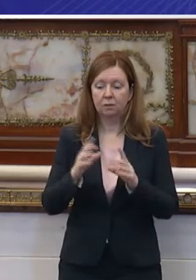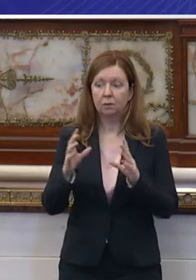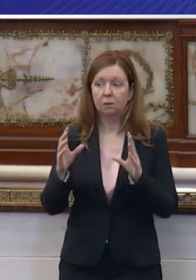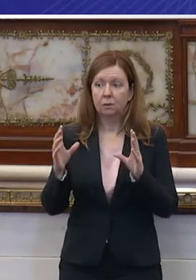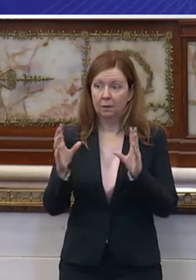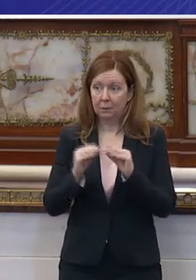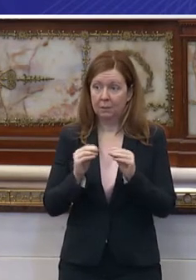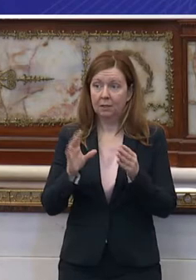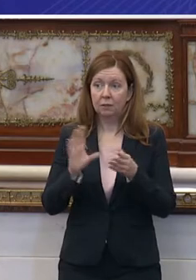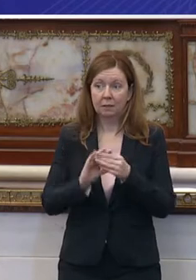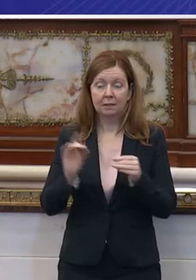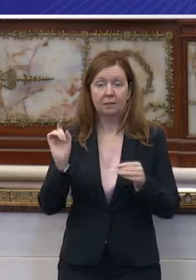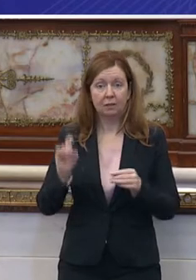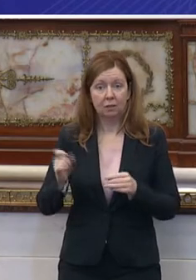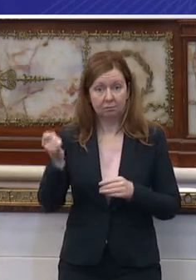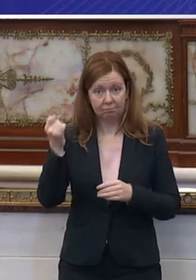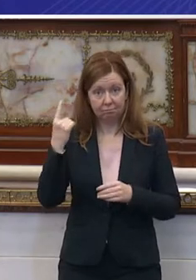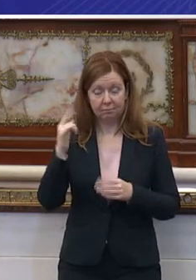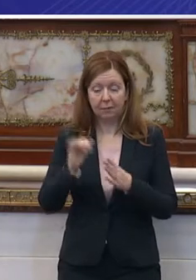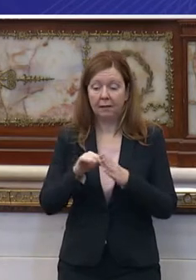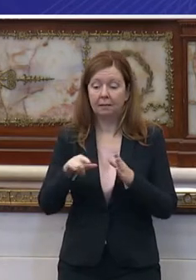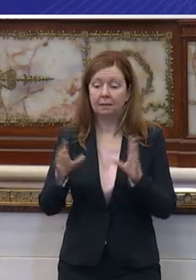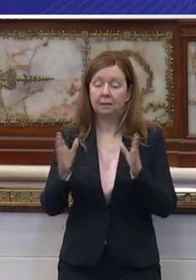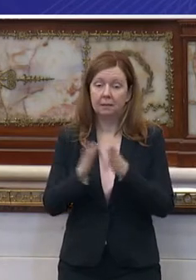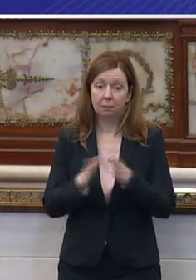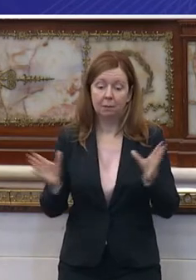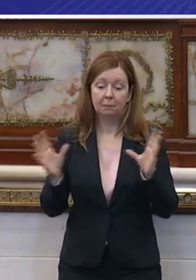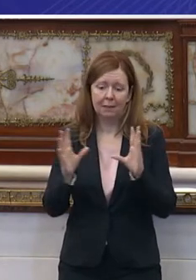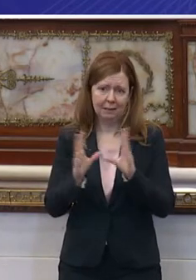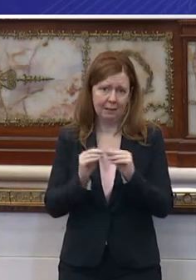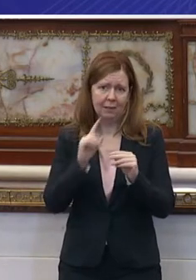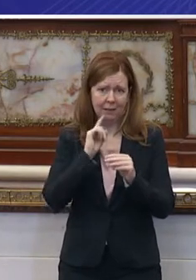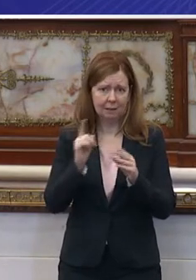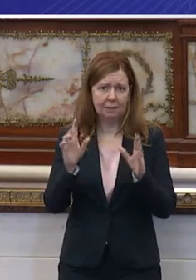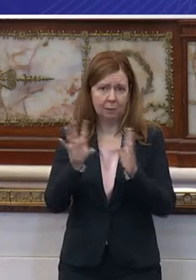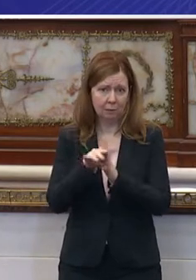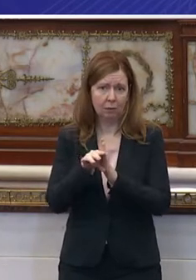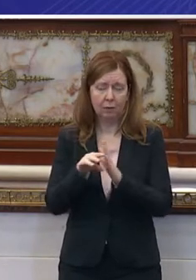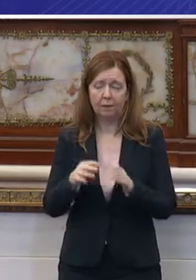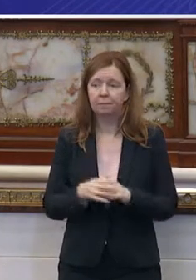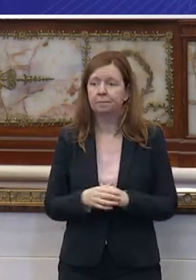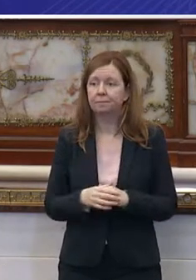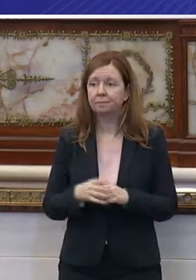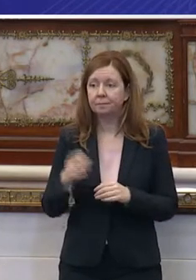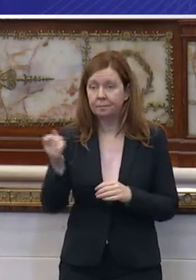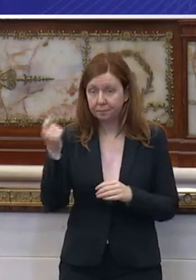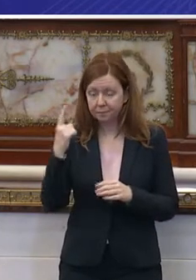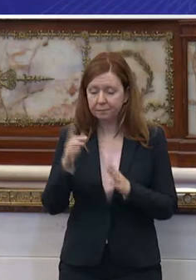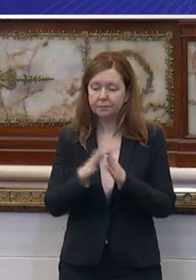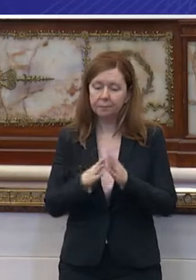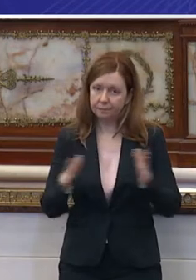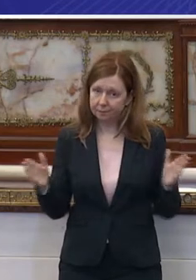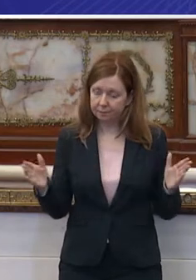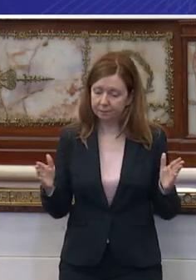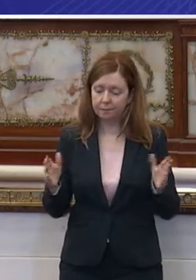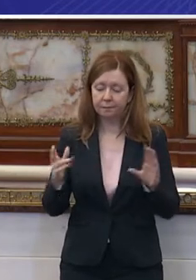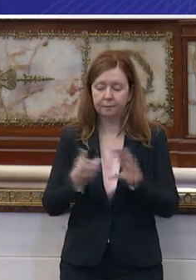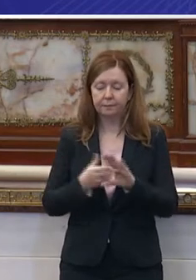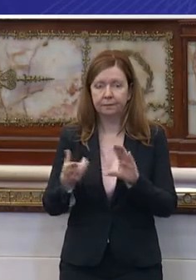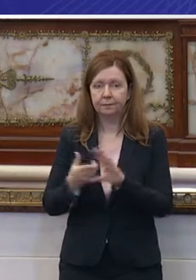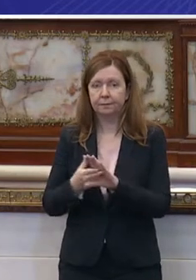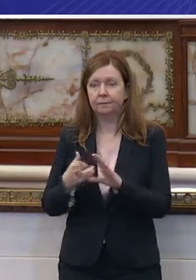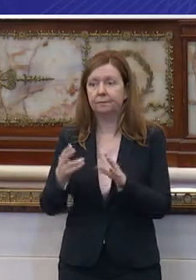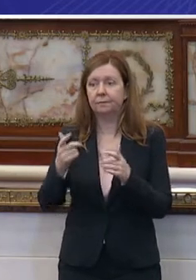to testify should be aware that this public hearing is being recorded. Because the hearing is public, participants